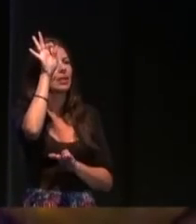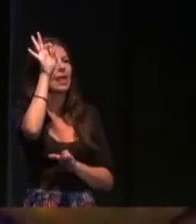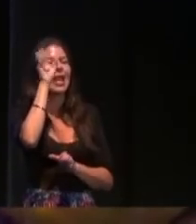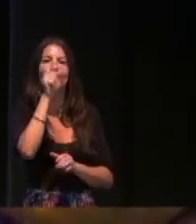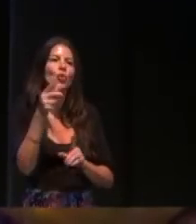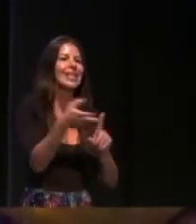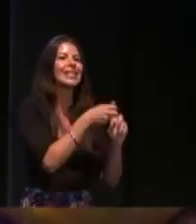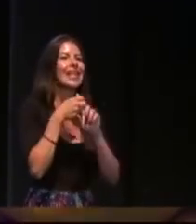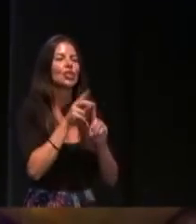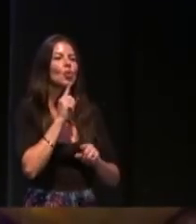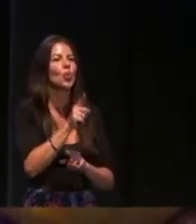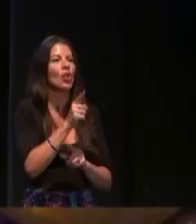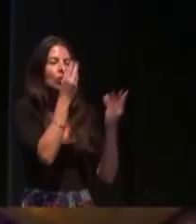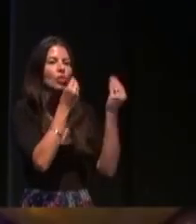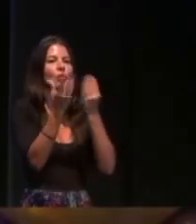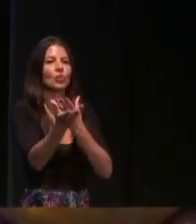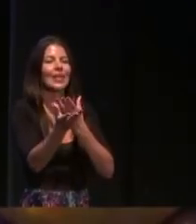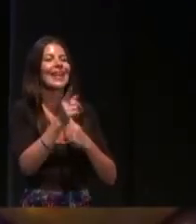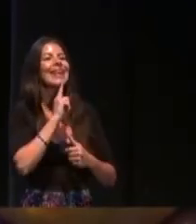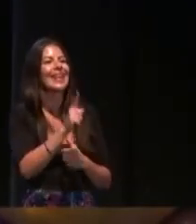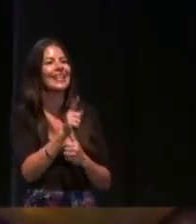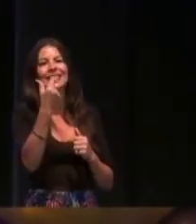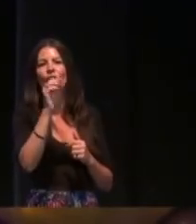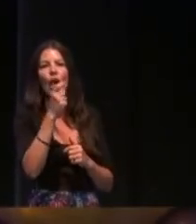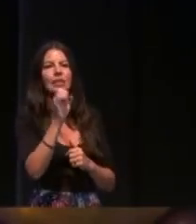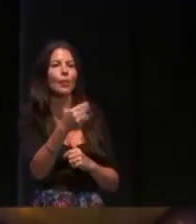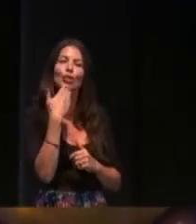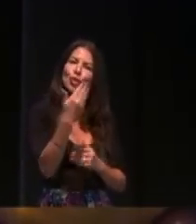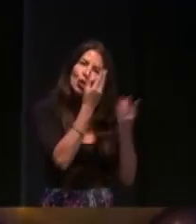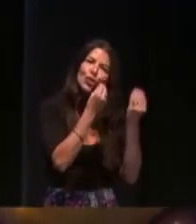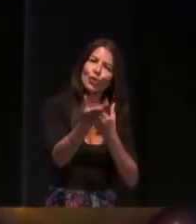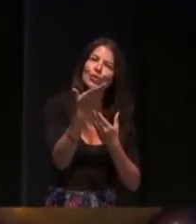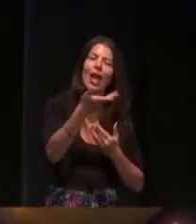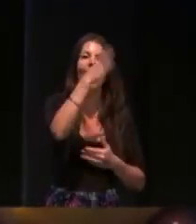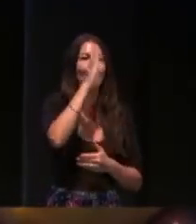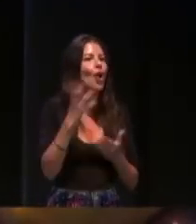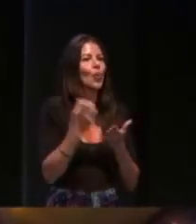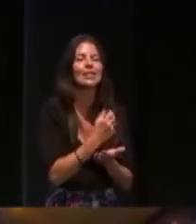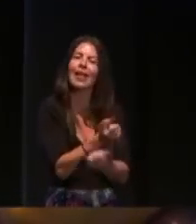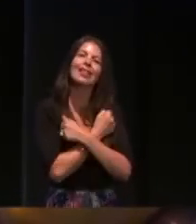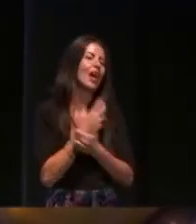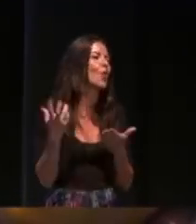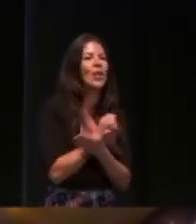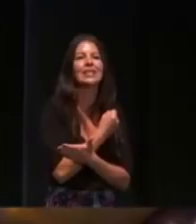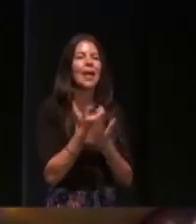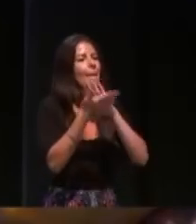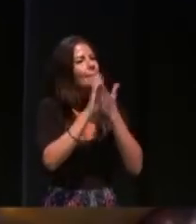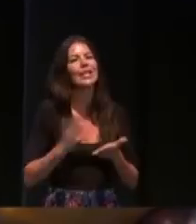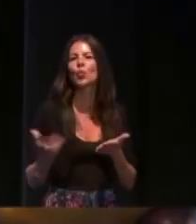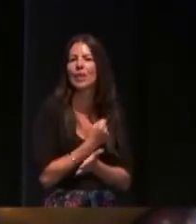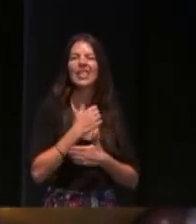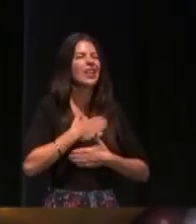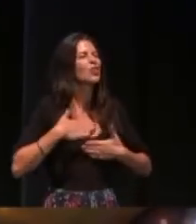and you can catch the real news. It's the gospel. It's the good news. God wins. Love wins. Peace wins.